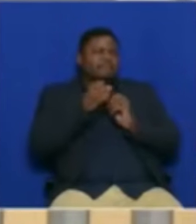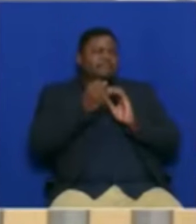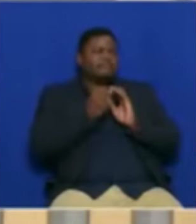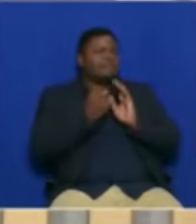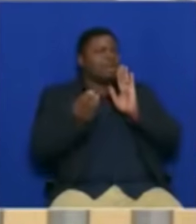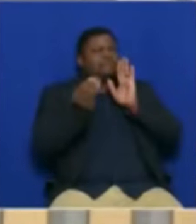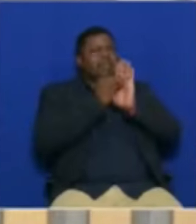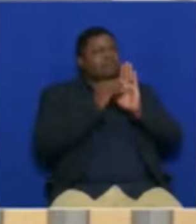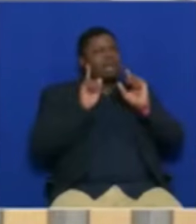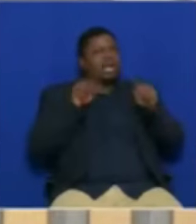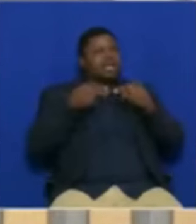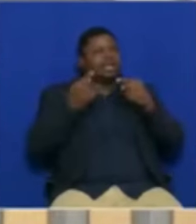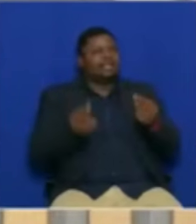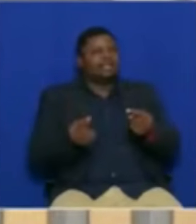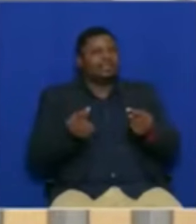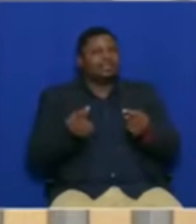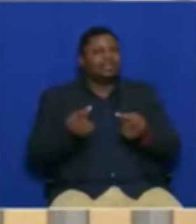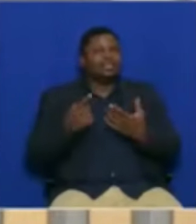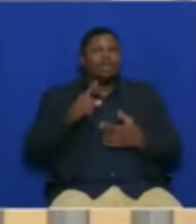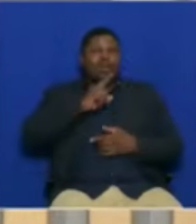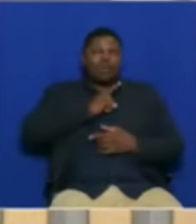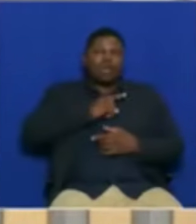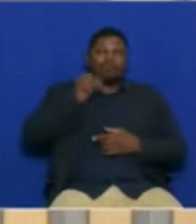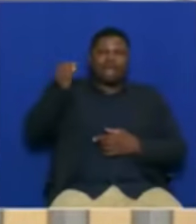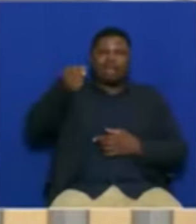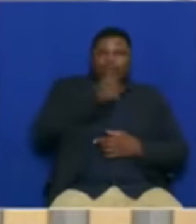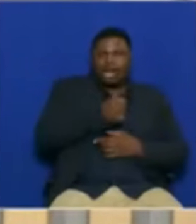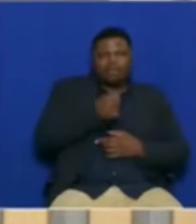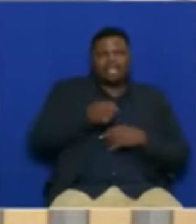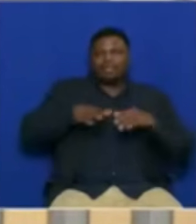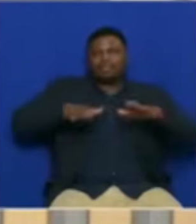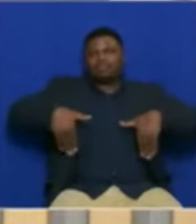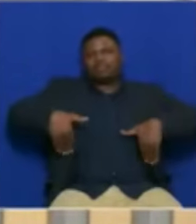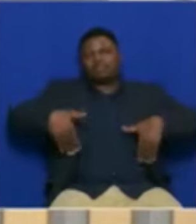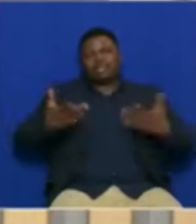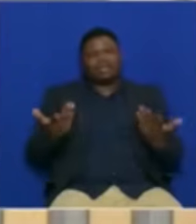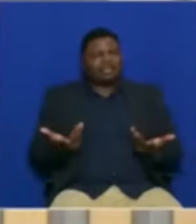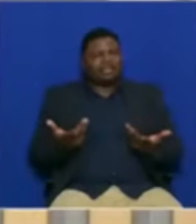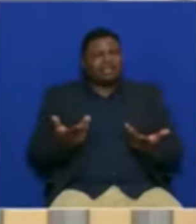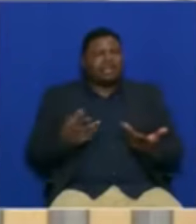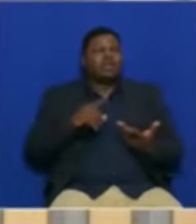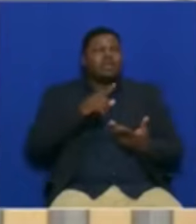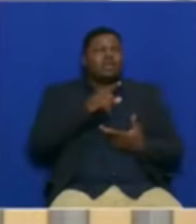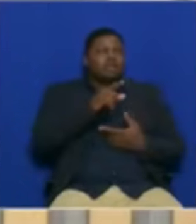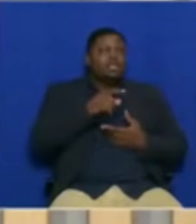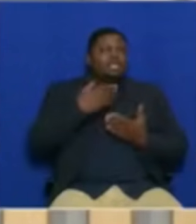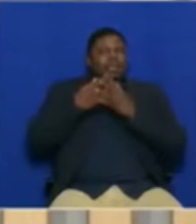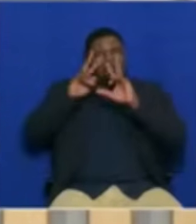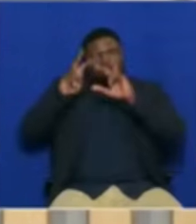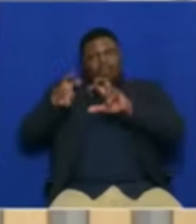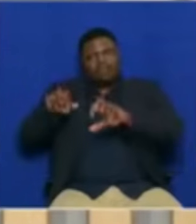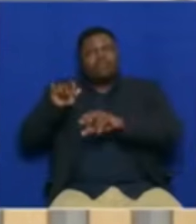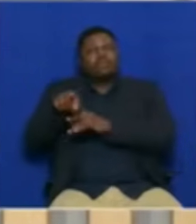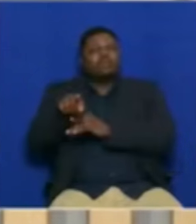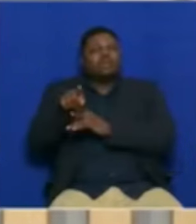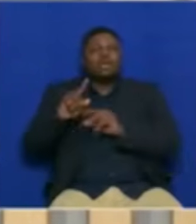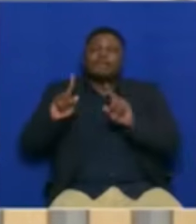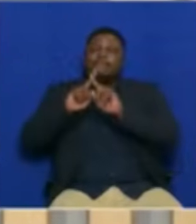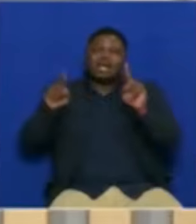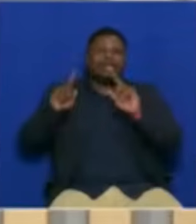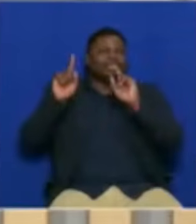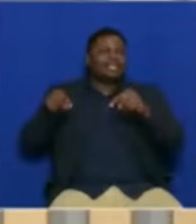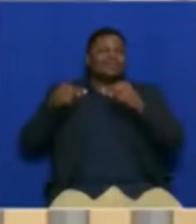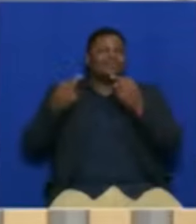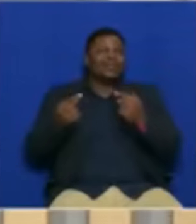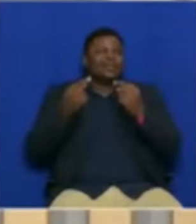yet appointed. Finished. Okay. But now you cannot go to the Inquasi system and register there as a service